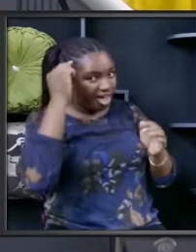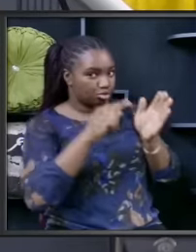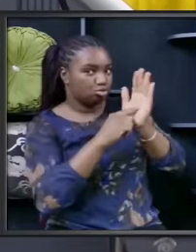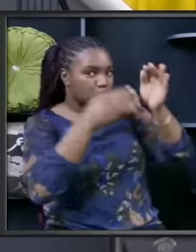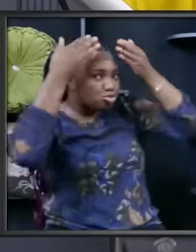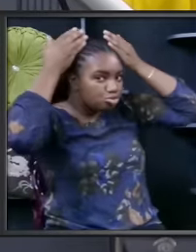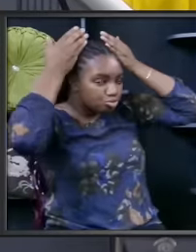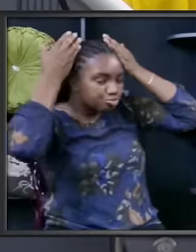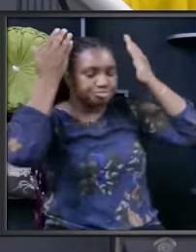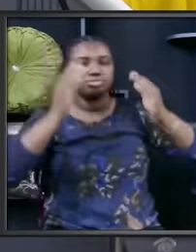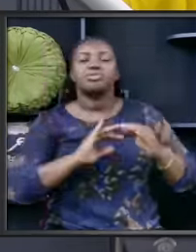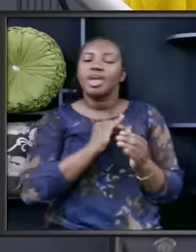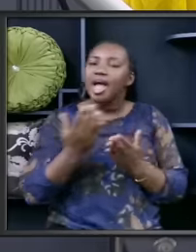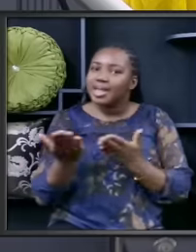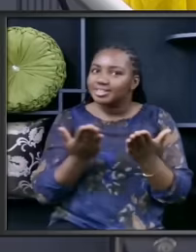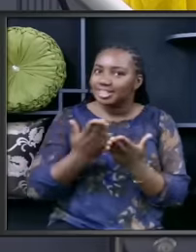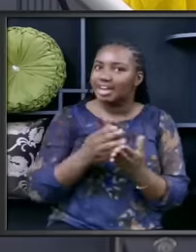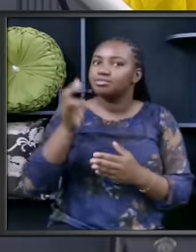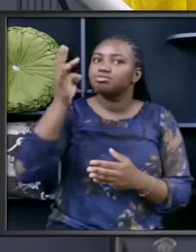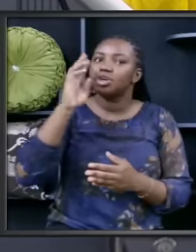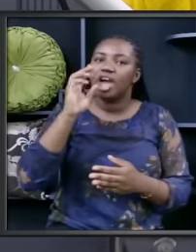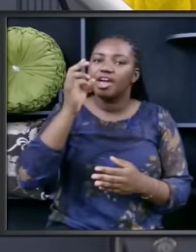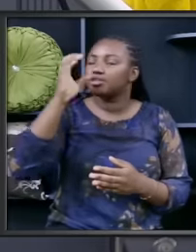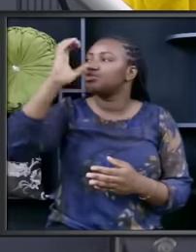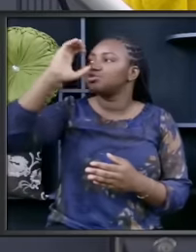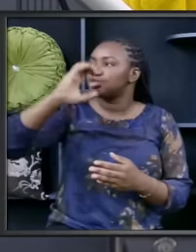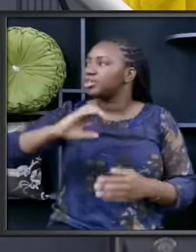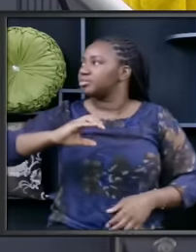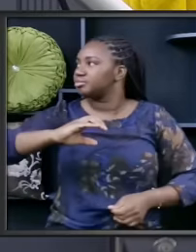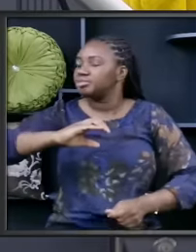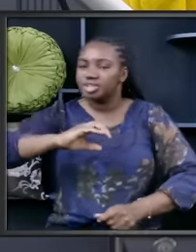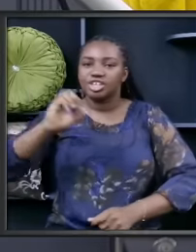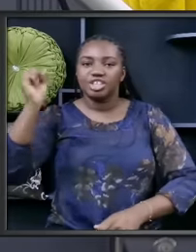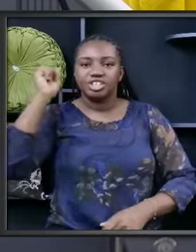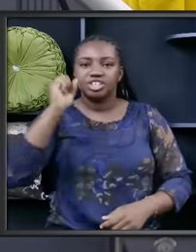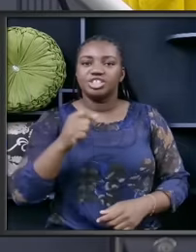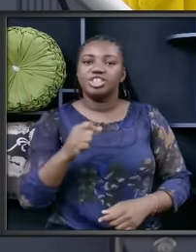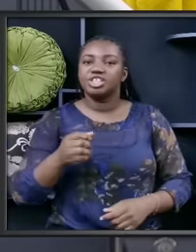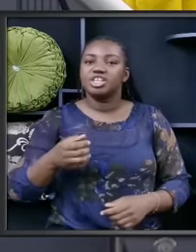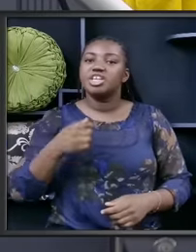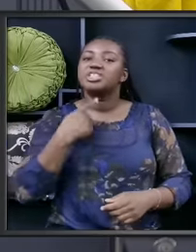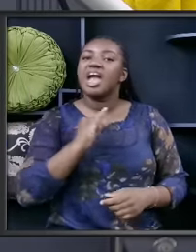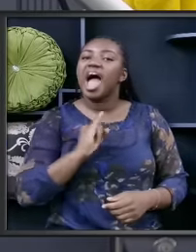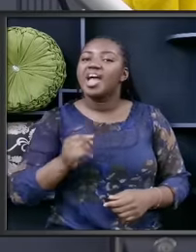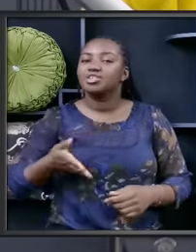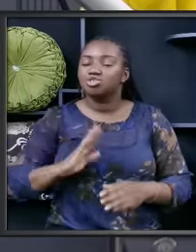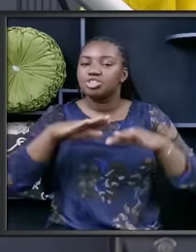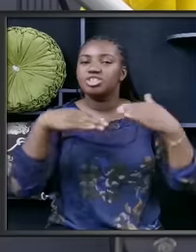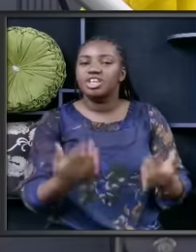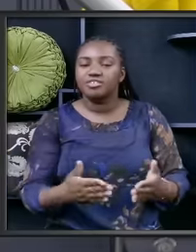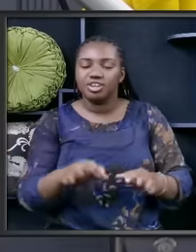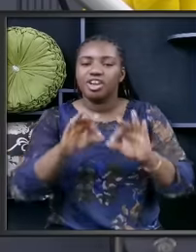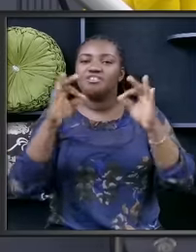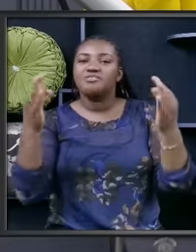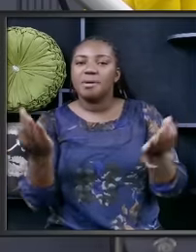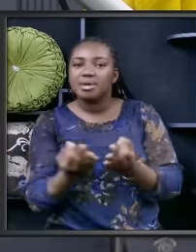carry our album. He say make I give him for picture. Marriage. Every album, family album, give him. If they watch and they say, if you see my husband